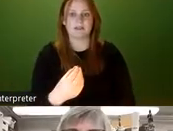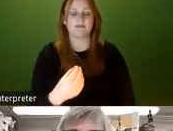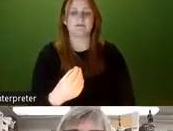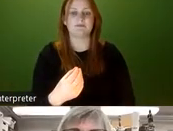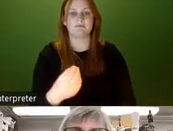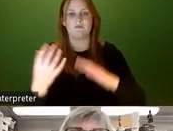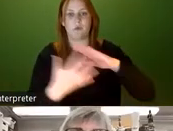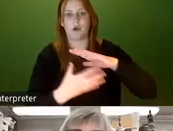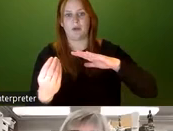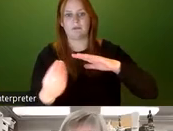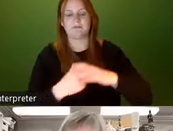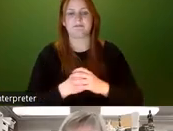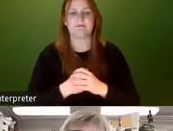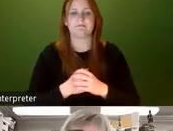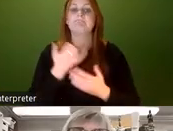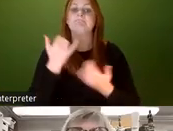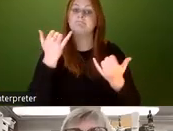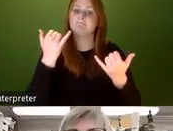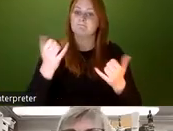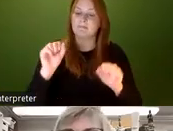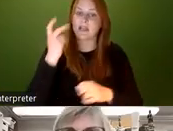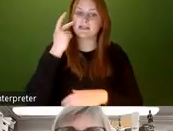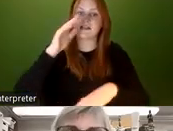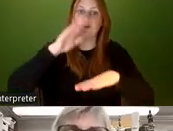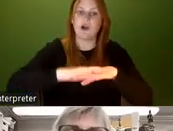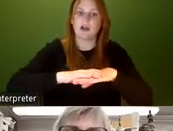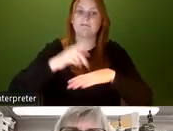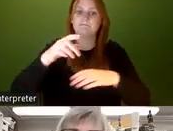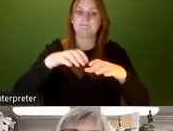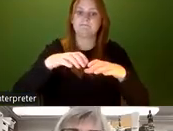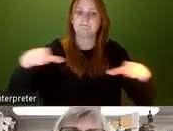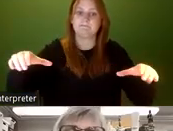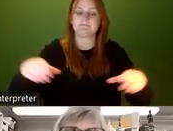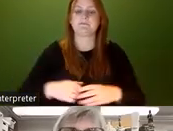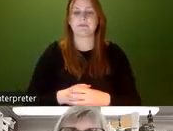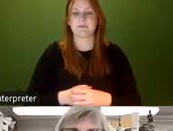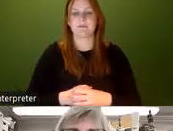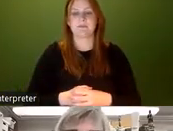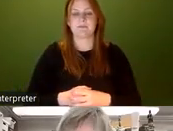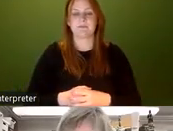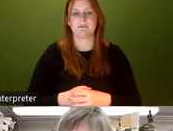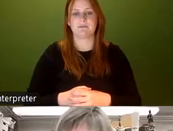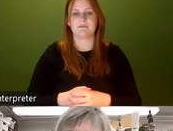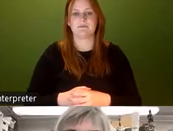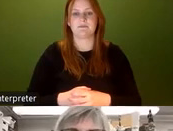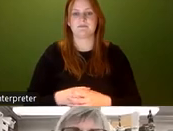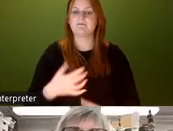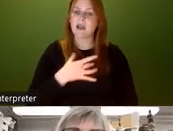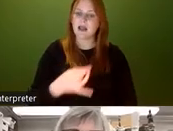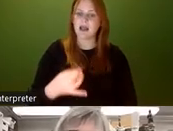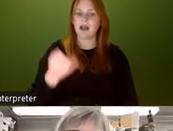photocopy. And there you see it's been transferred. So I also like to, whenever I